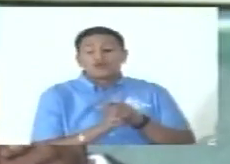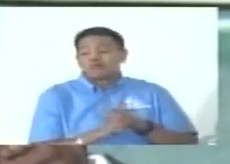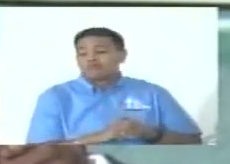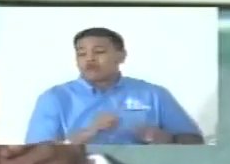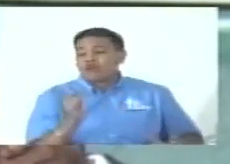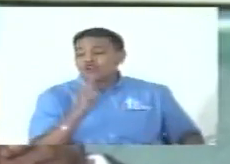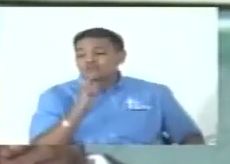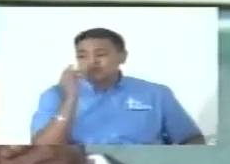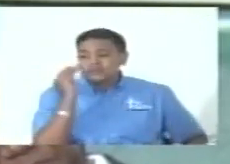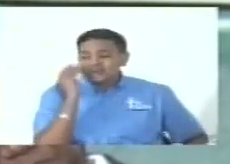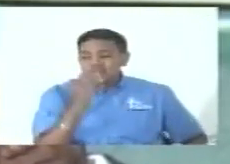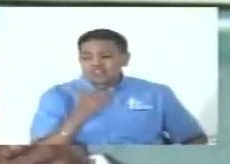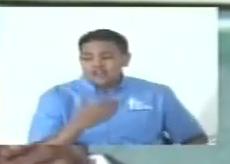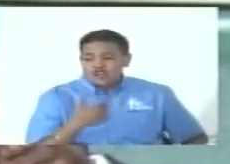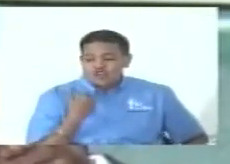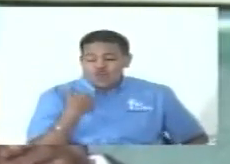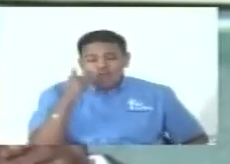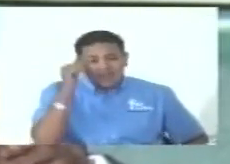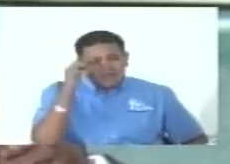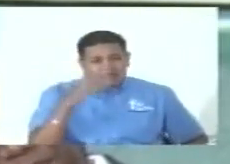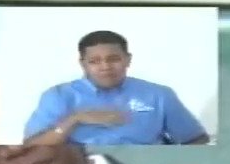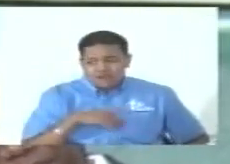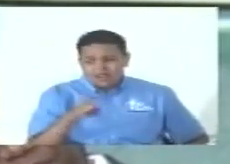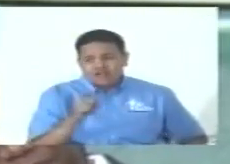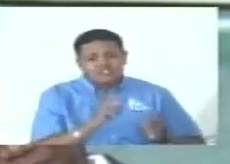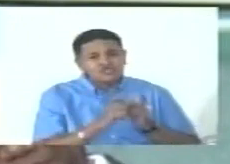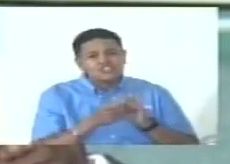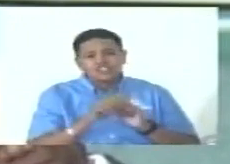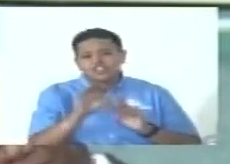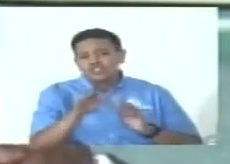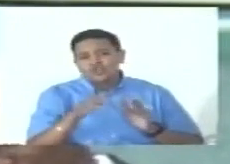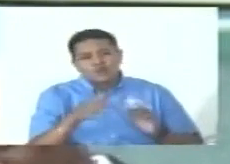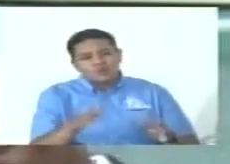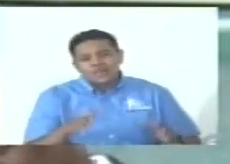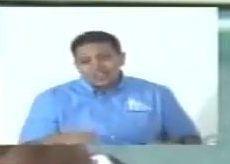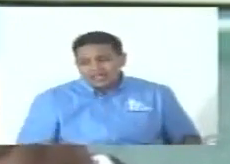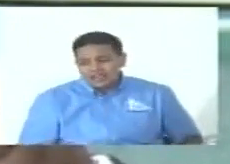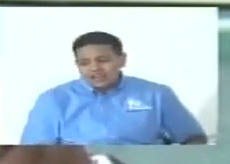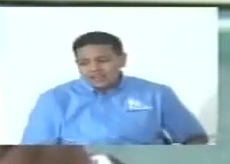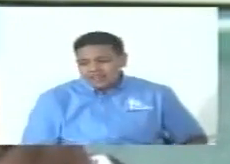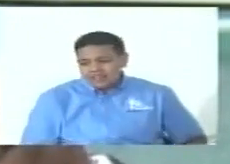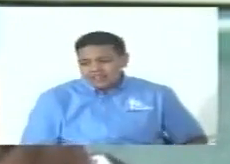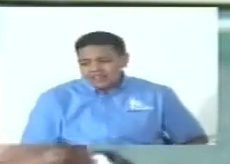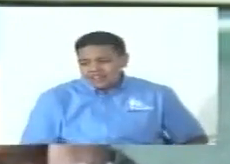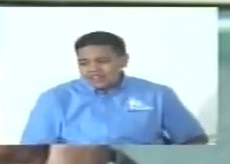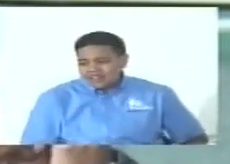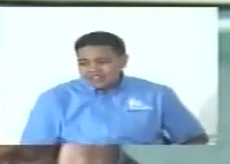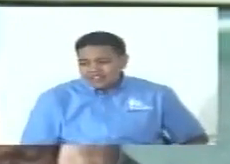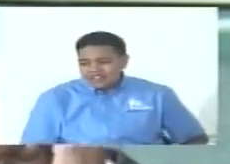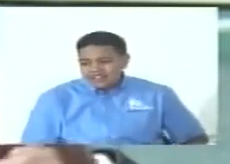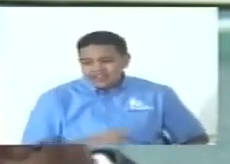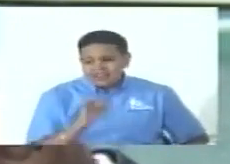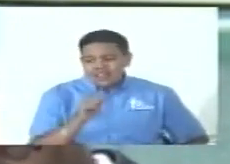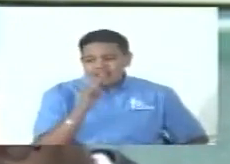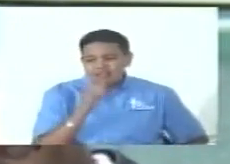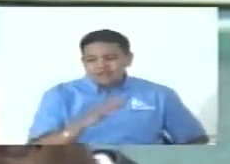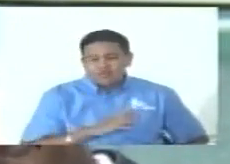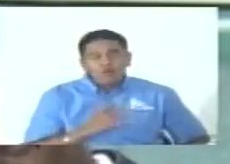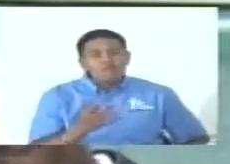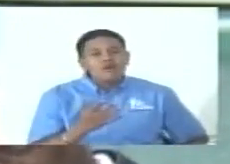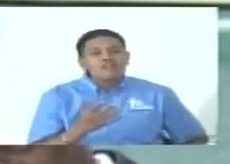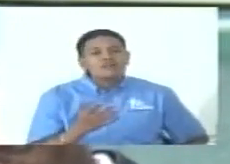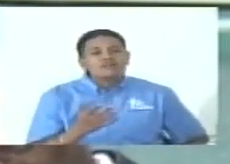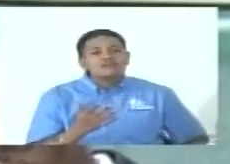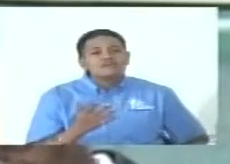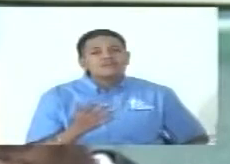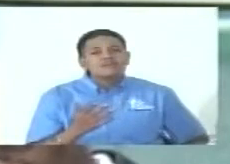say is, young man, change your ways. I mean, that's the woman. But Mr.